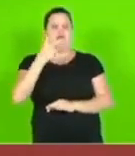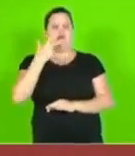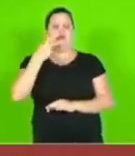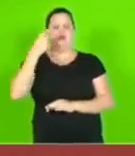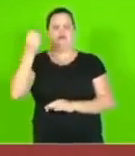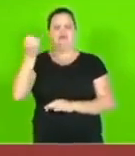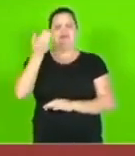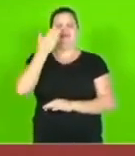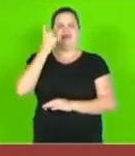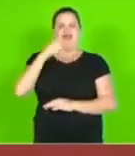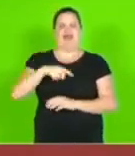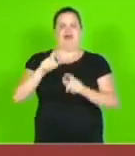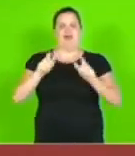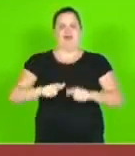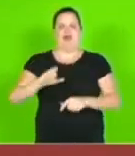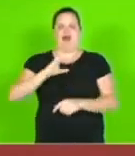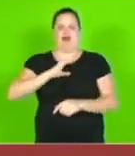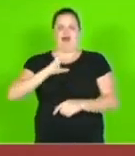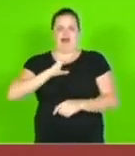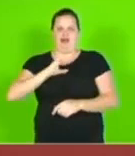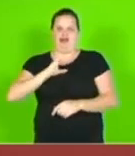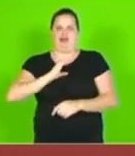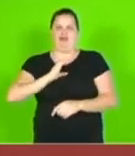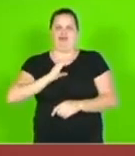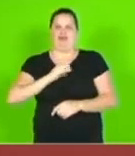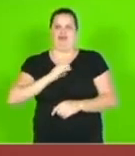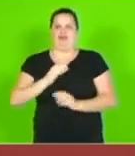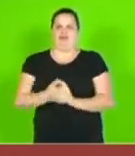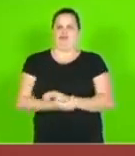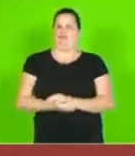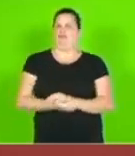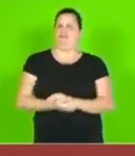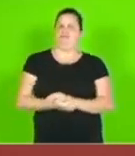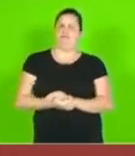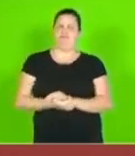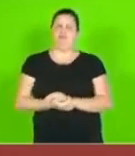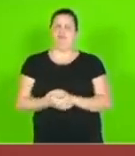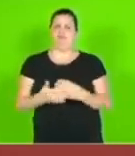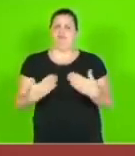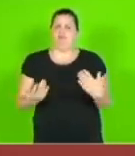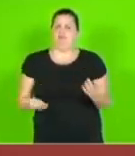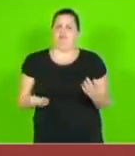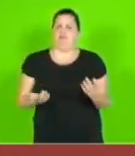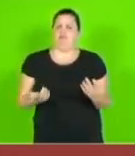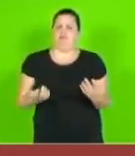this brother, and this brethren said that the place he has to go is Canada.